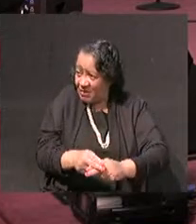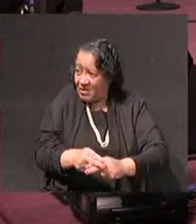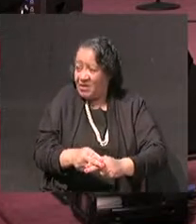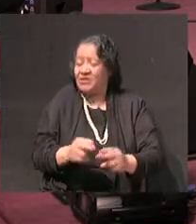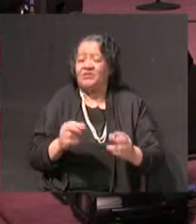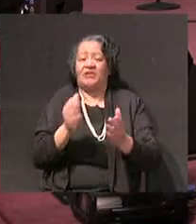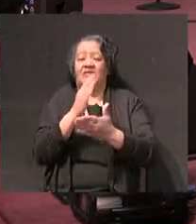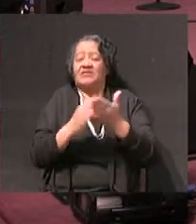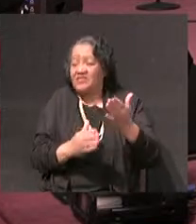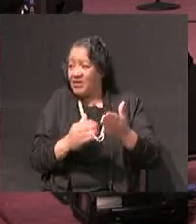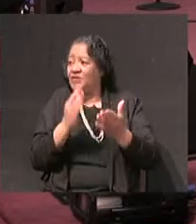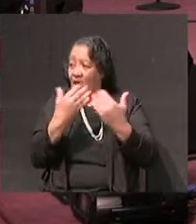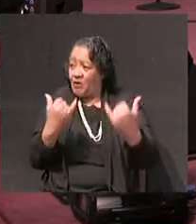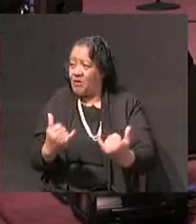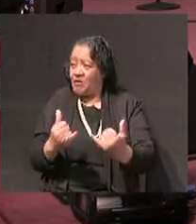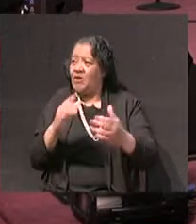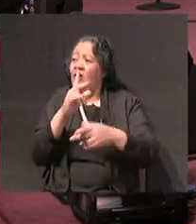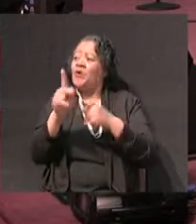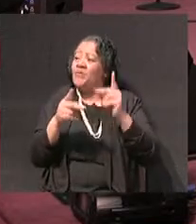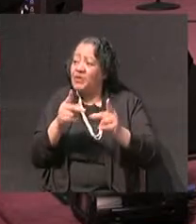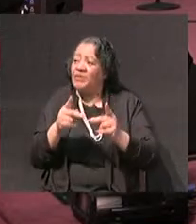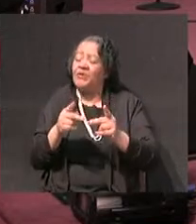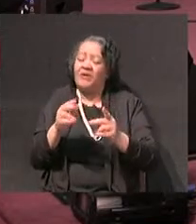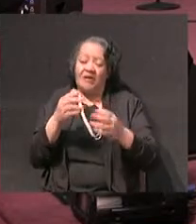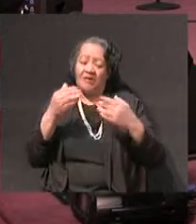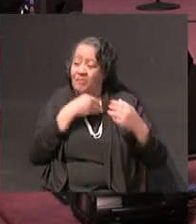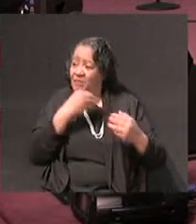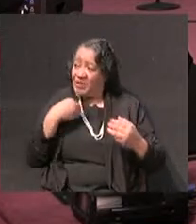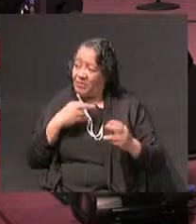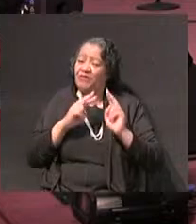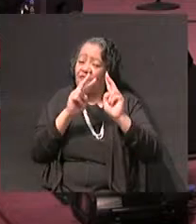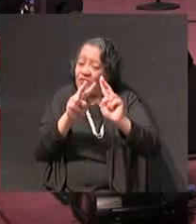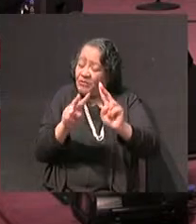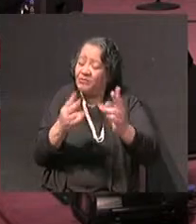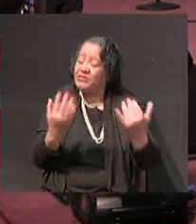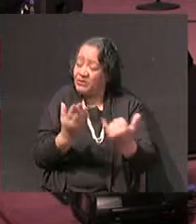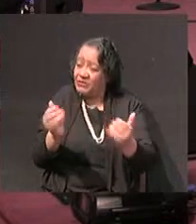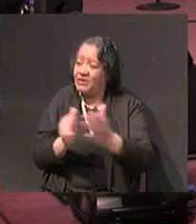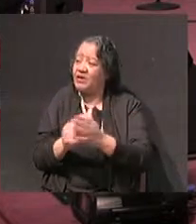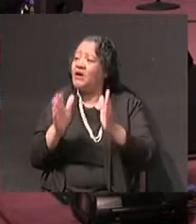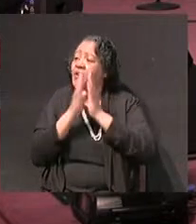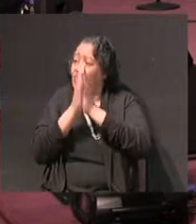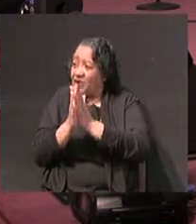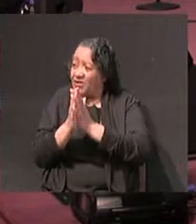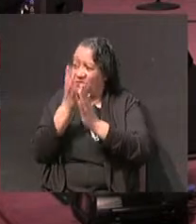Smock's homegoing celebration was held this past week. Also